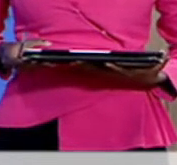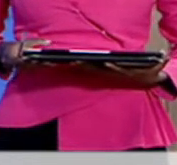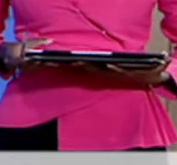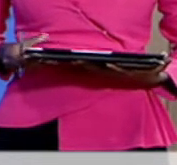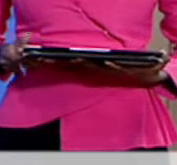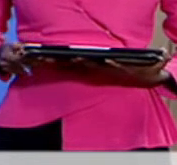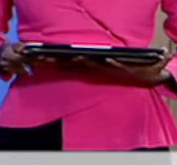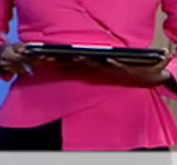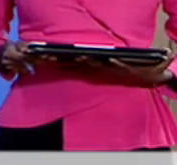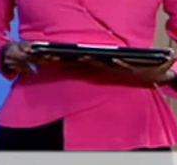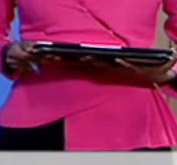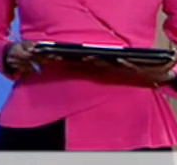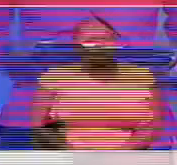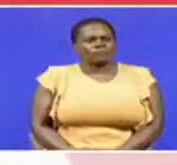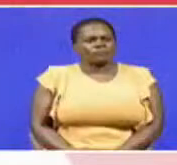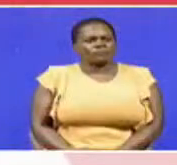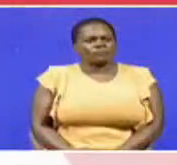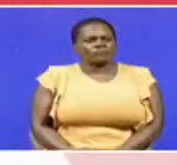near future.